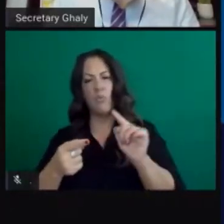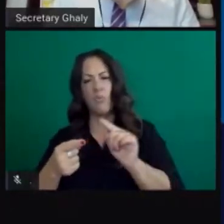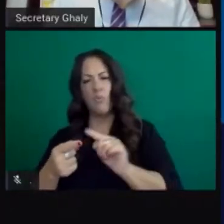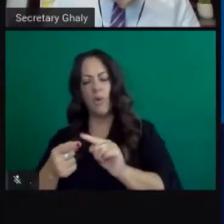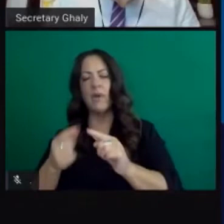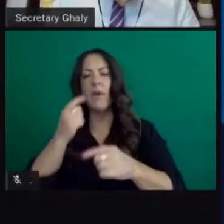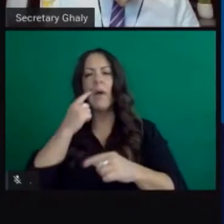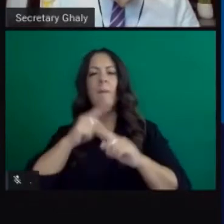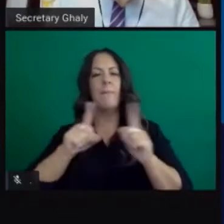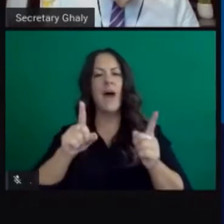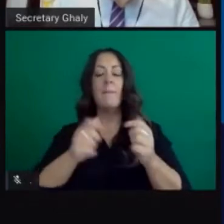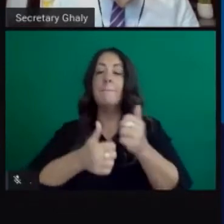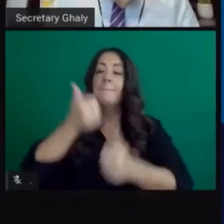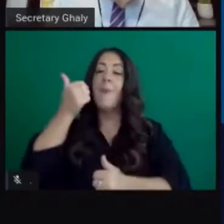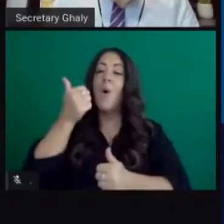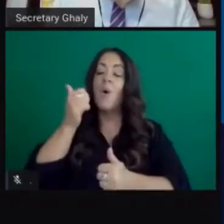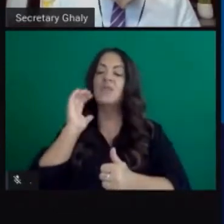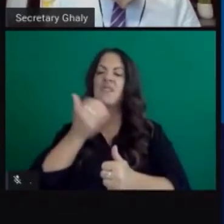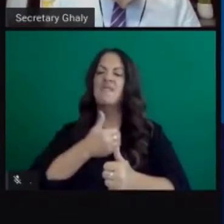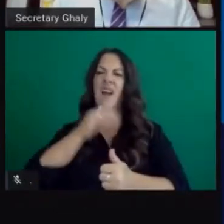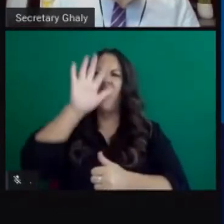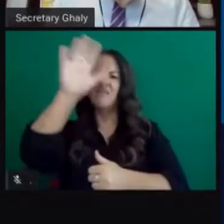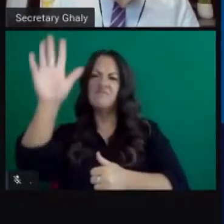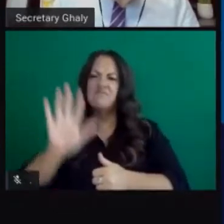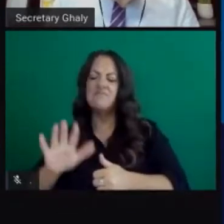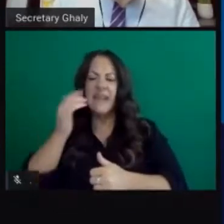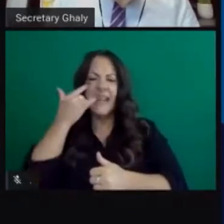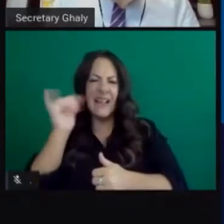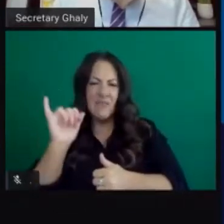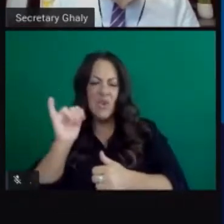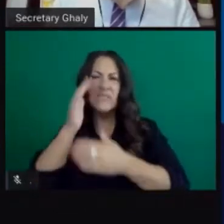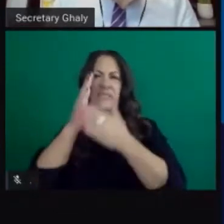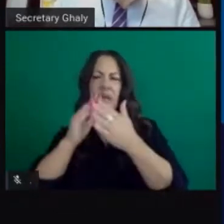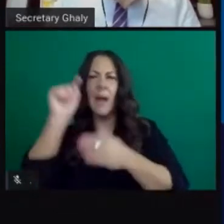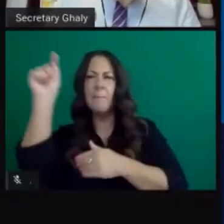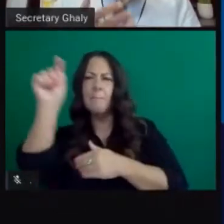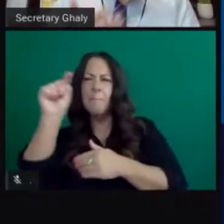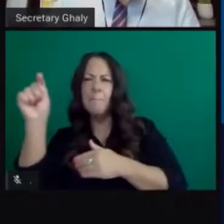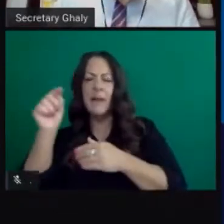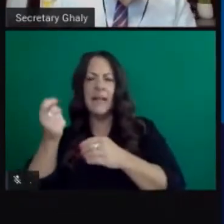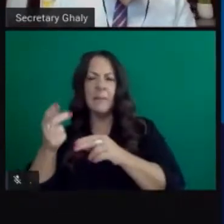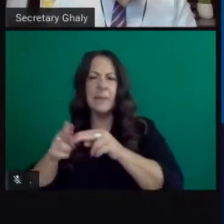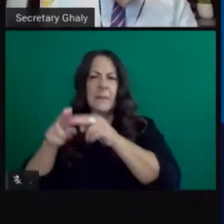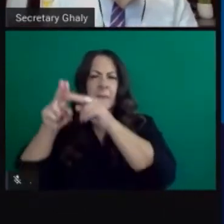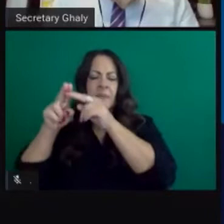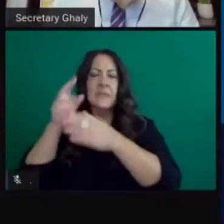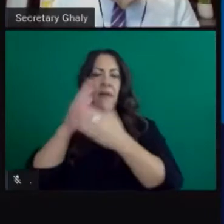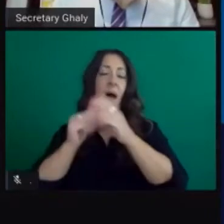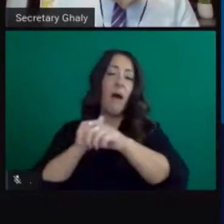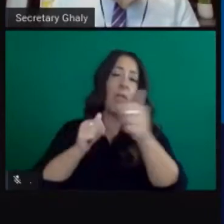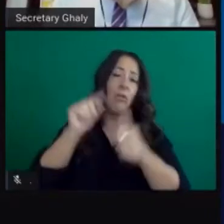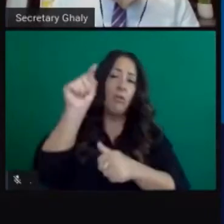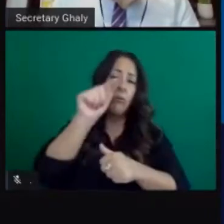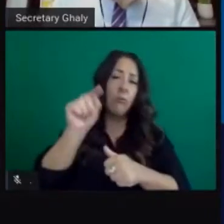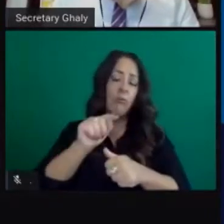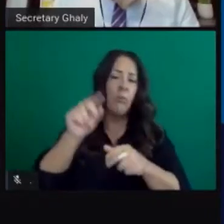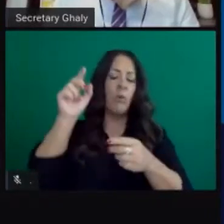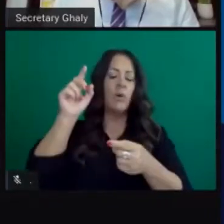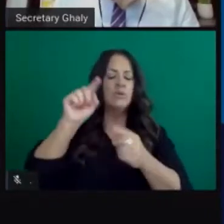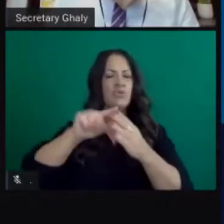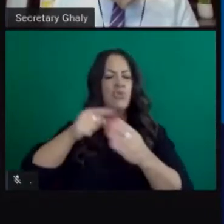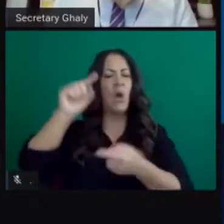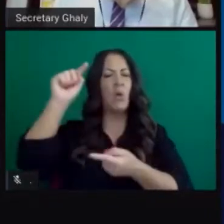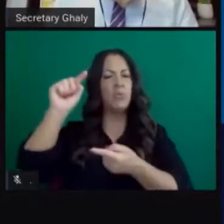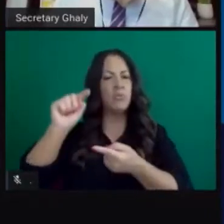remind you that parts of our state, we know we're seeing increased number of cases that our effective value that we